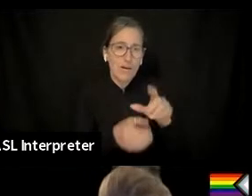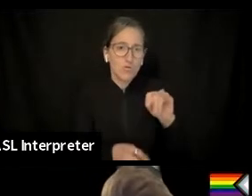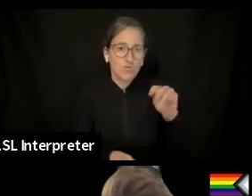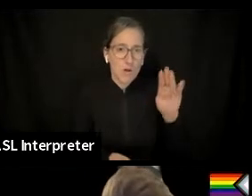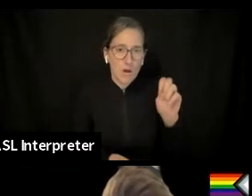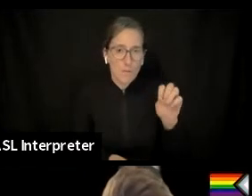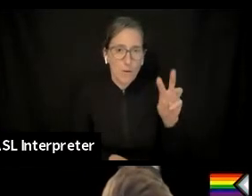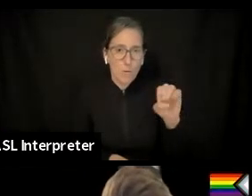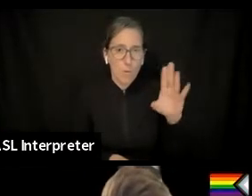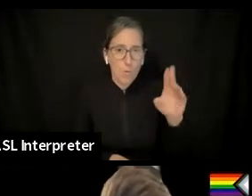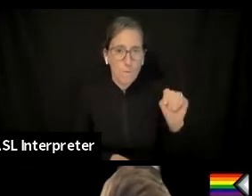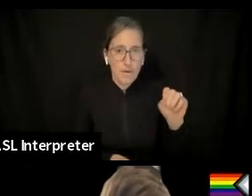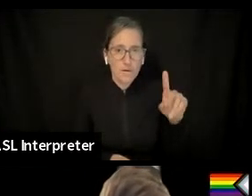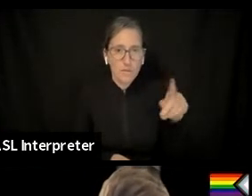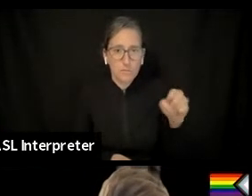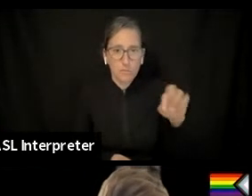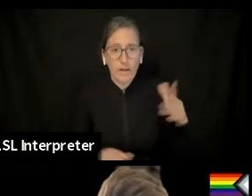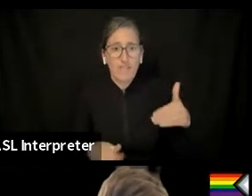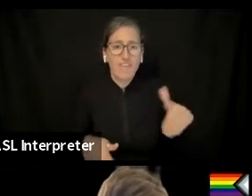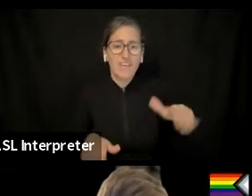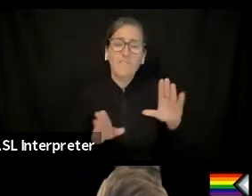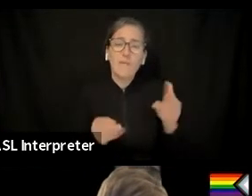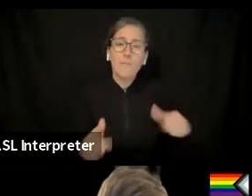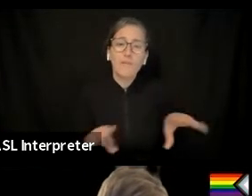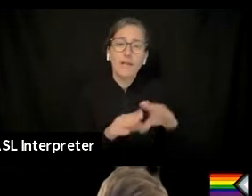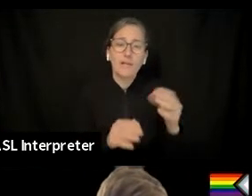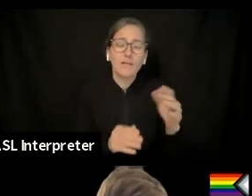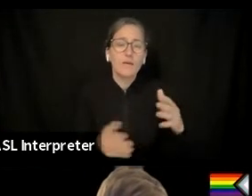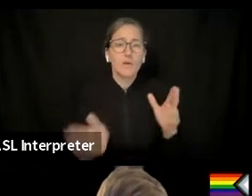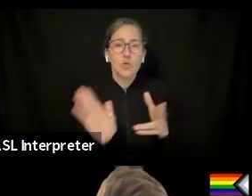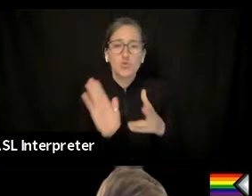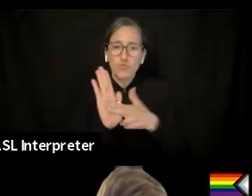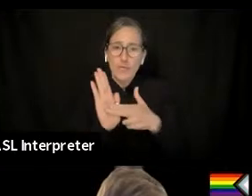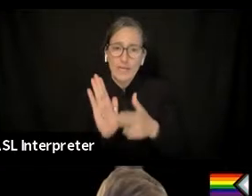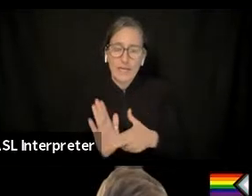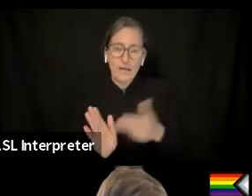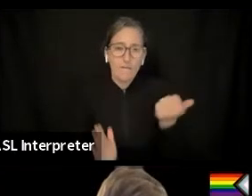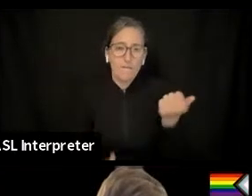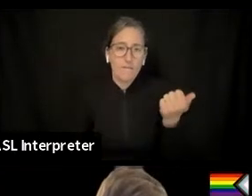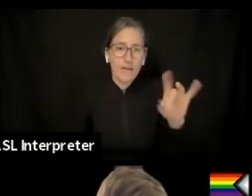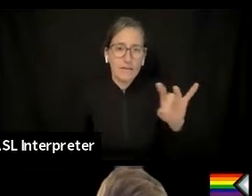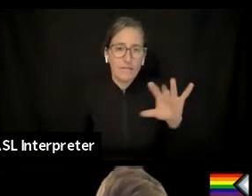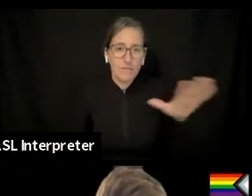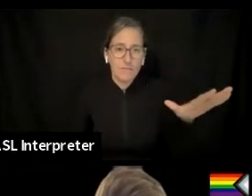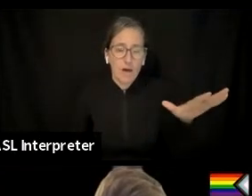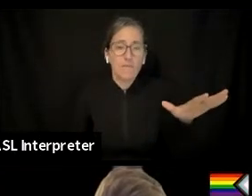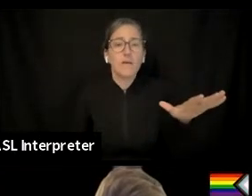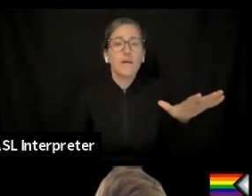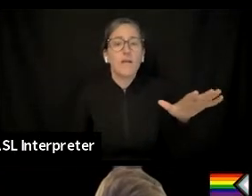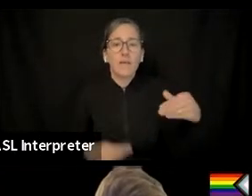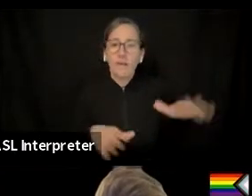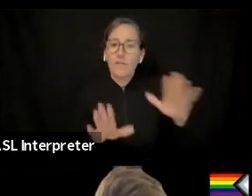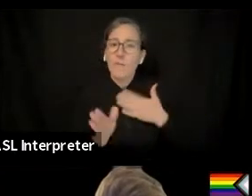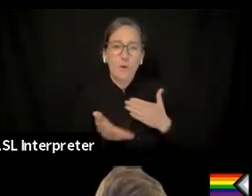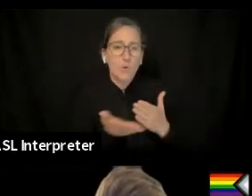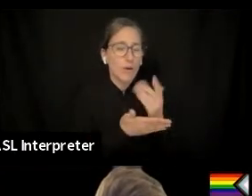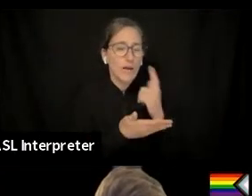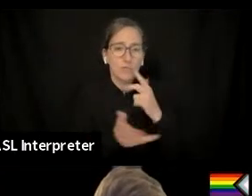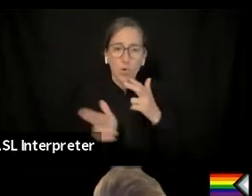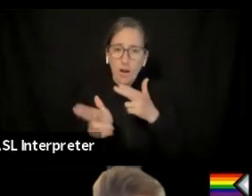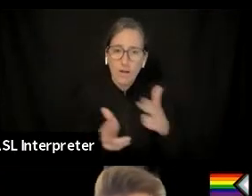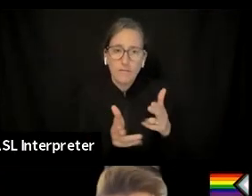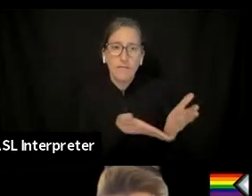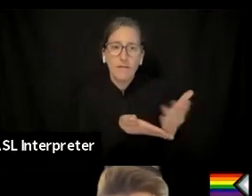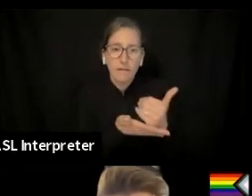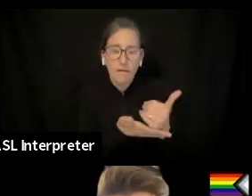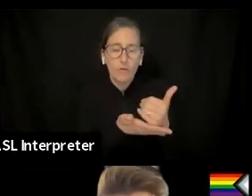of 1855 while retaining regular and customary hunting, fishing, and gathering rights. The Warm Springs,